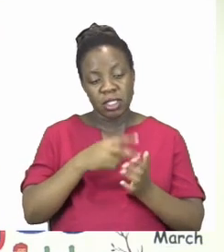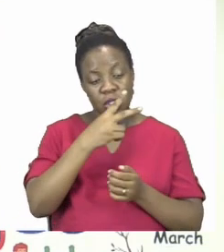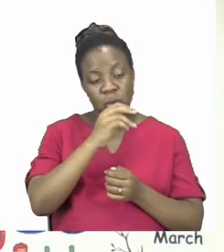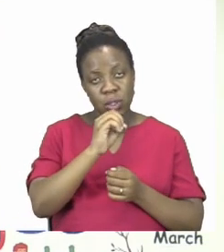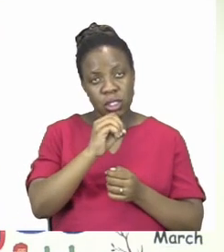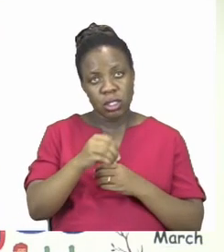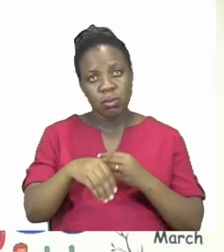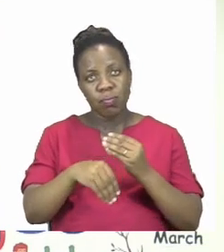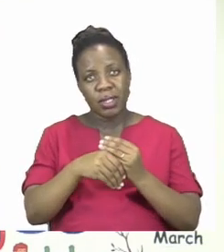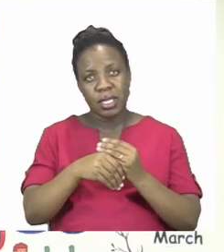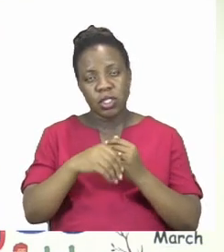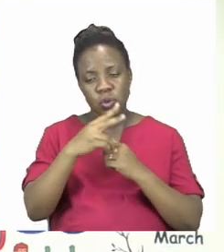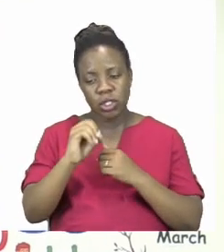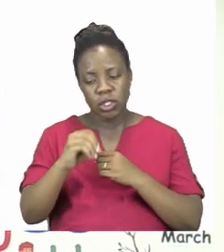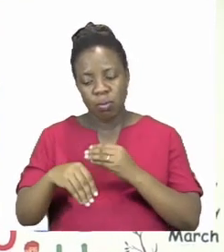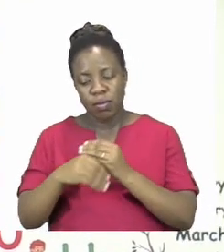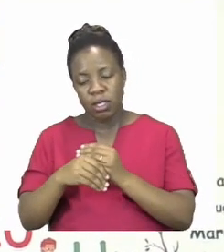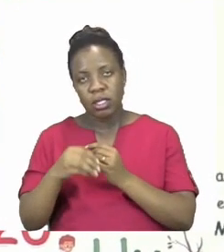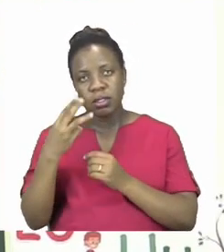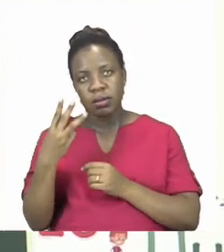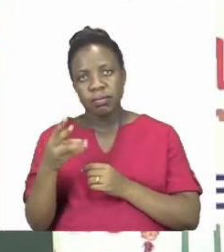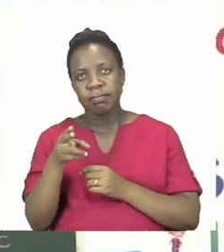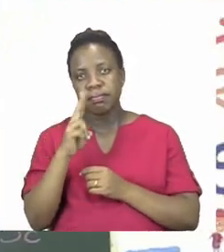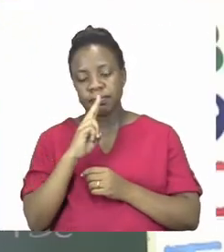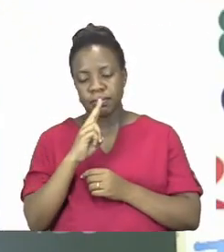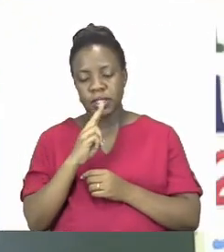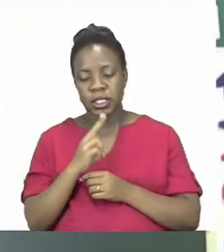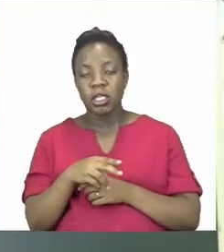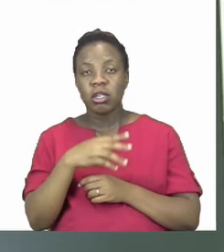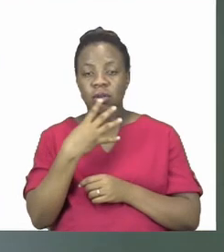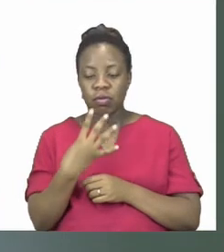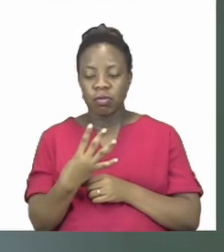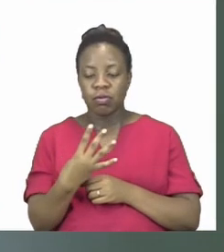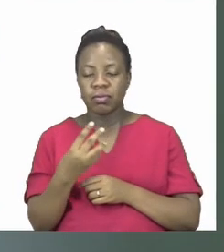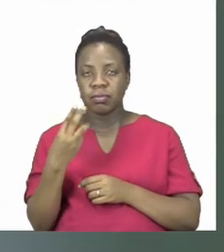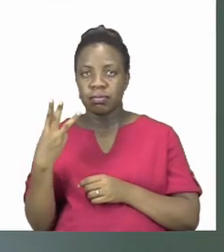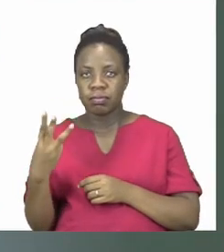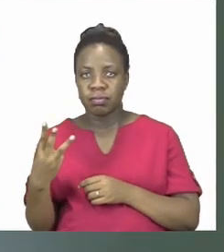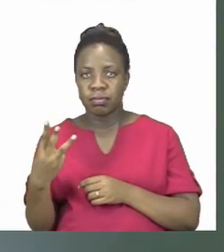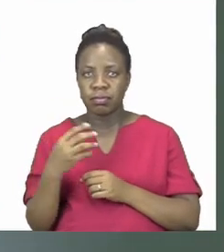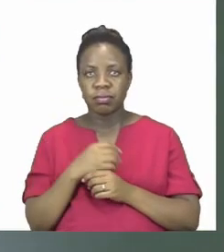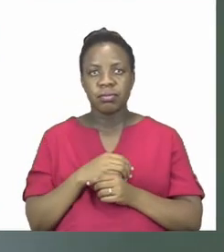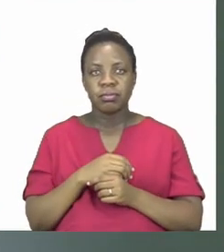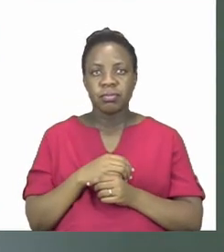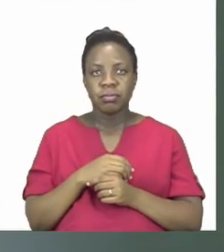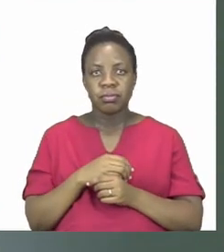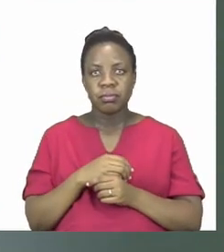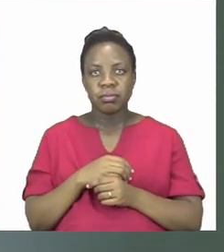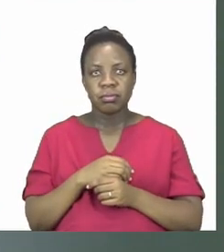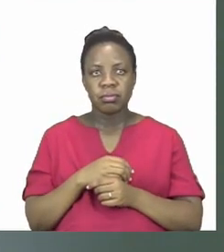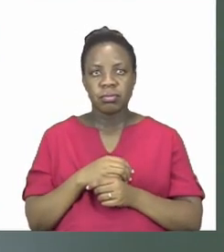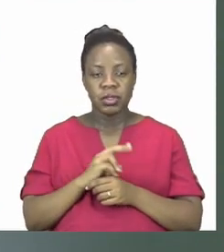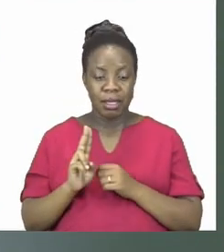43. Well done, everyone, if you knew what you were doing. Now for the next one, which is H, it's a bit